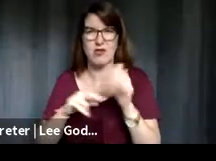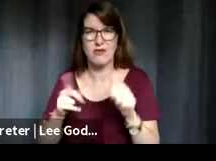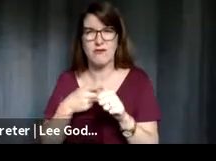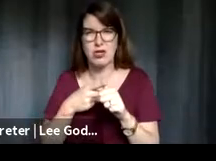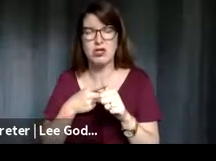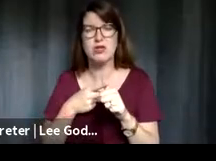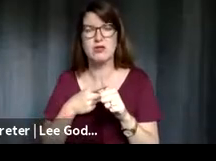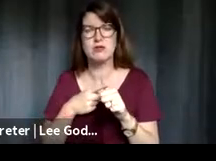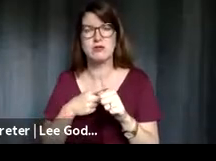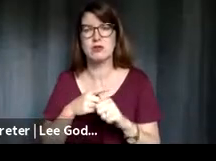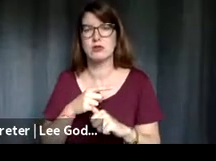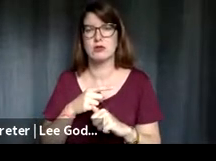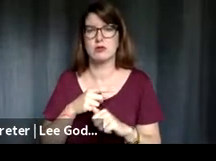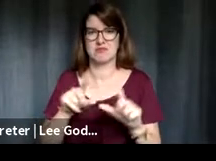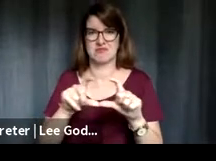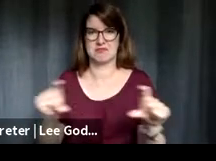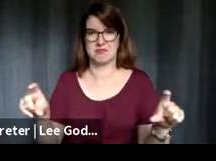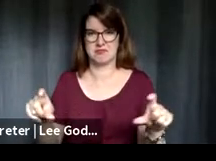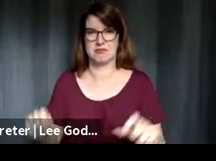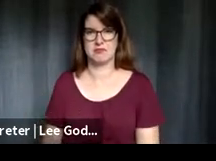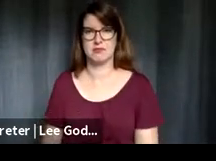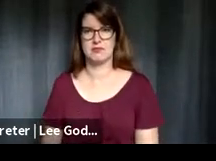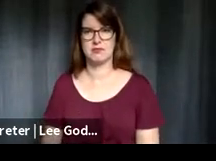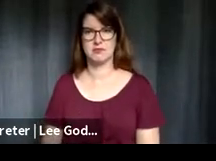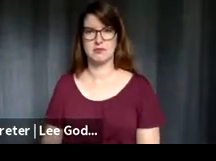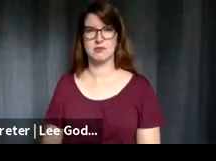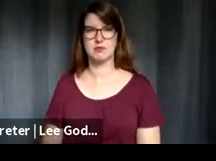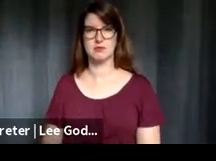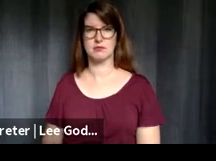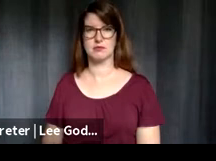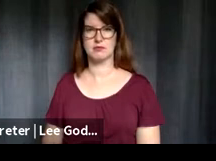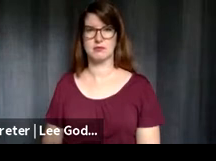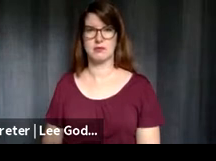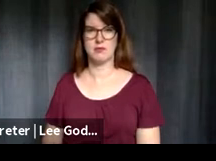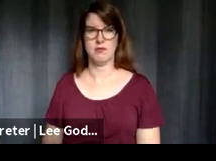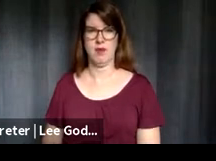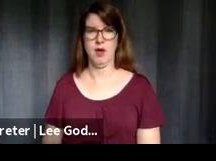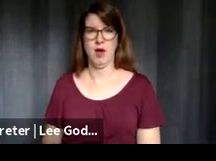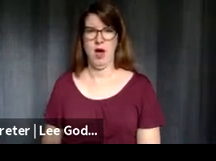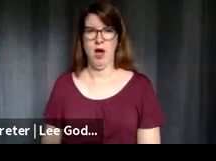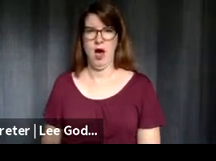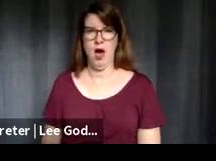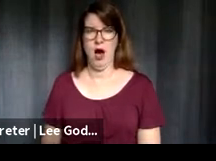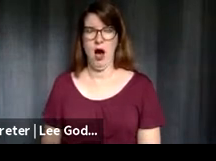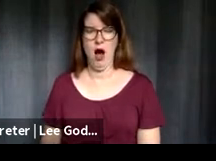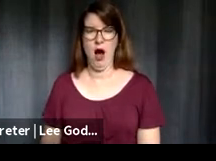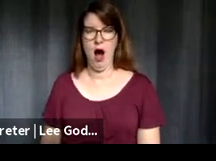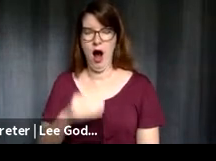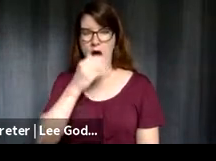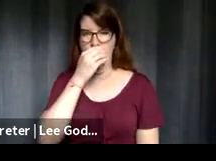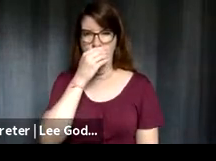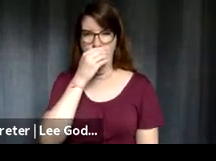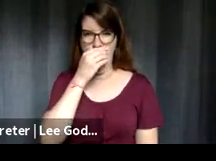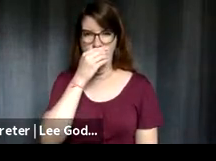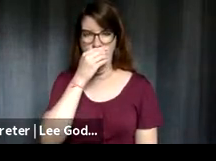I read this verse we're looking at today. Do not judge, you'll not be judged. Do not condemn and you won't be condemned. Forgive and you'll be forgiven.